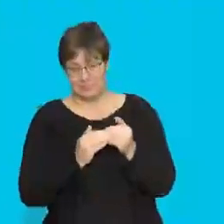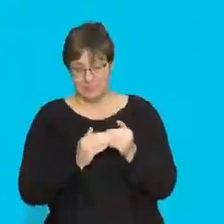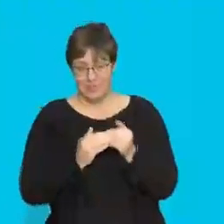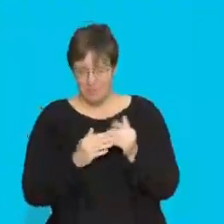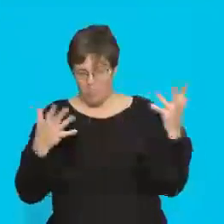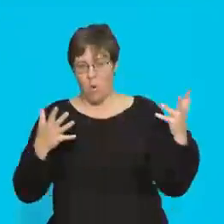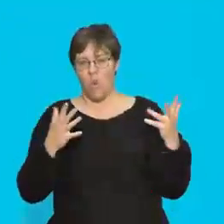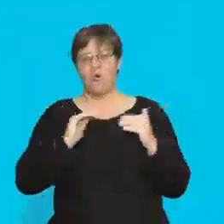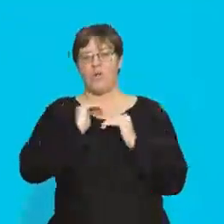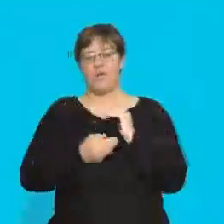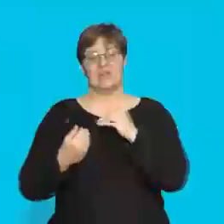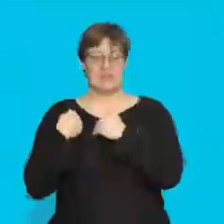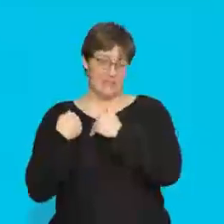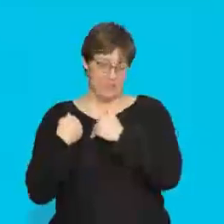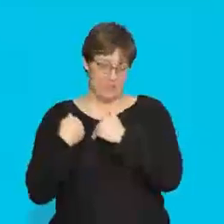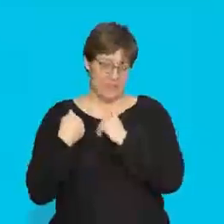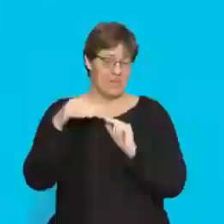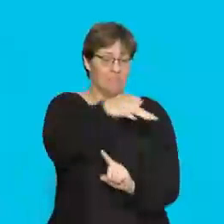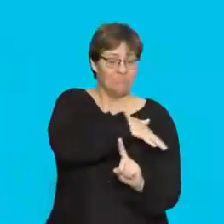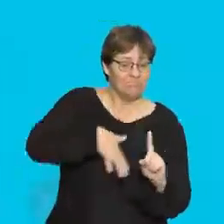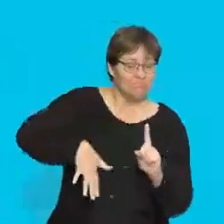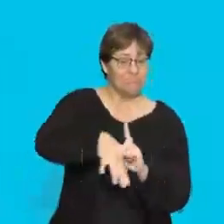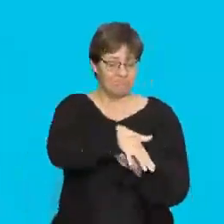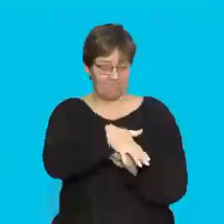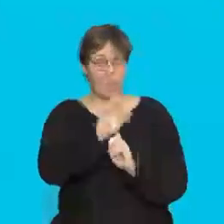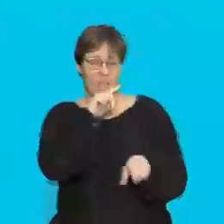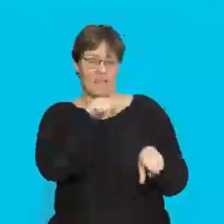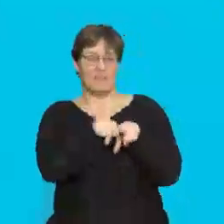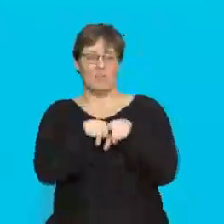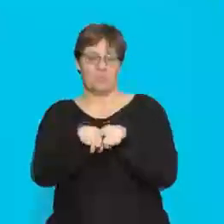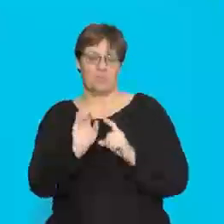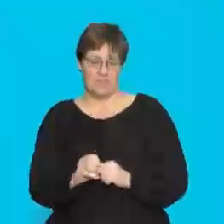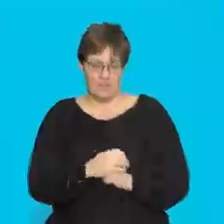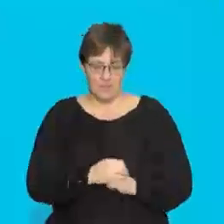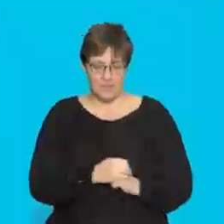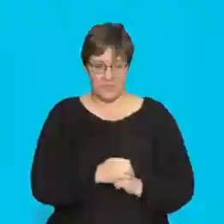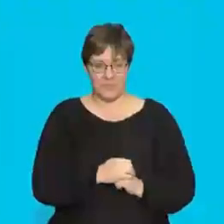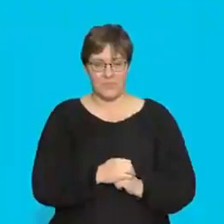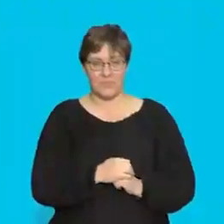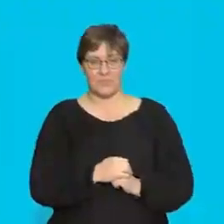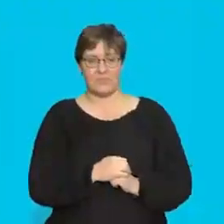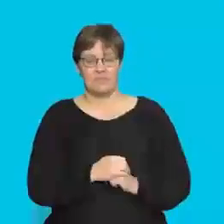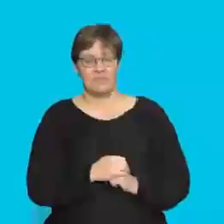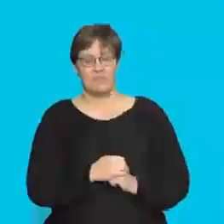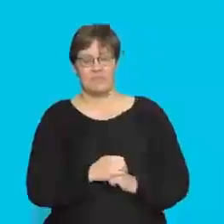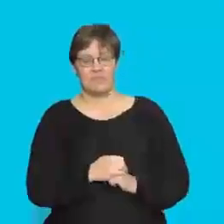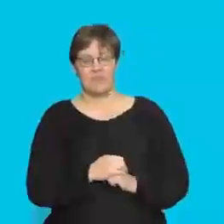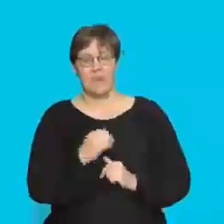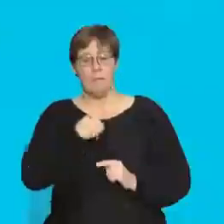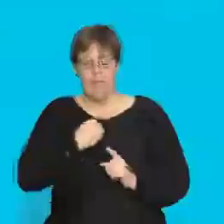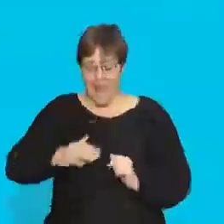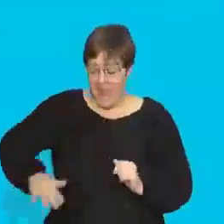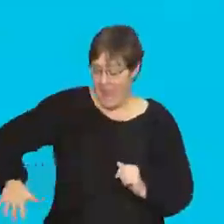for birthing young. So those sites, those spaces in the environment are competed for.